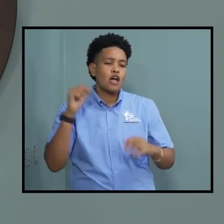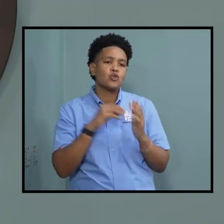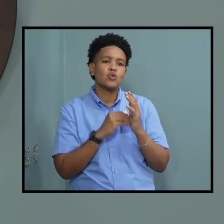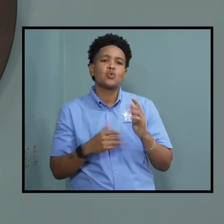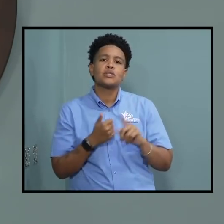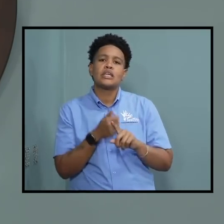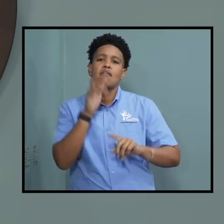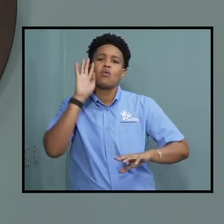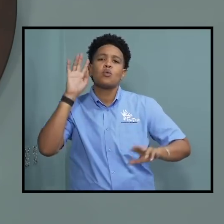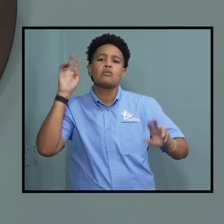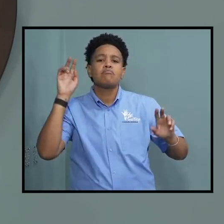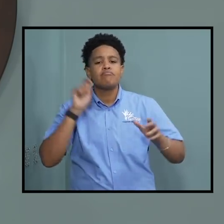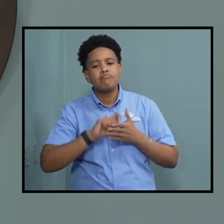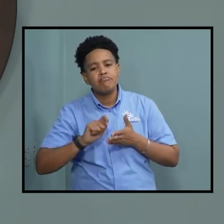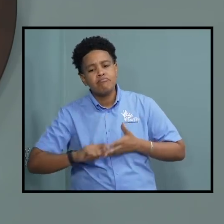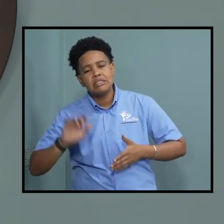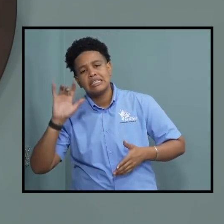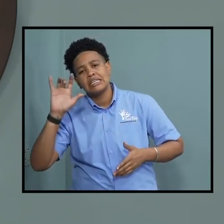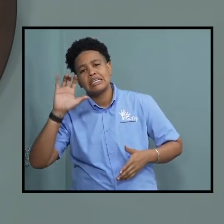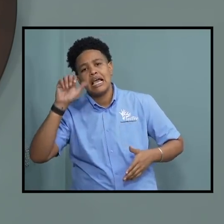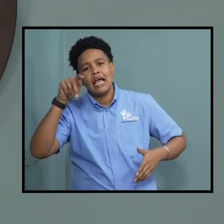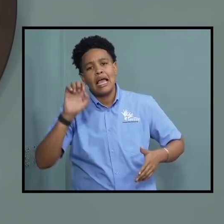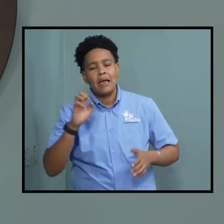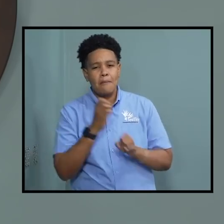be sitting CSEC and CAPE.